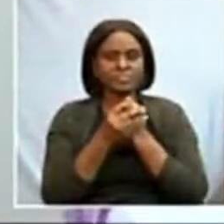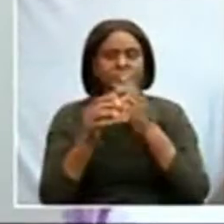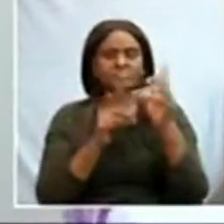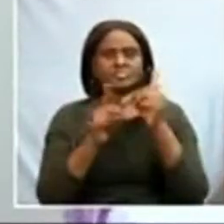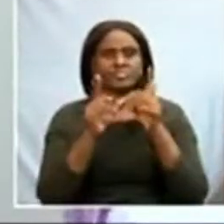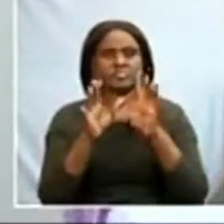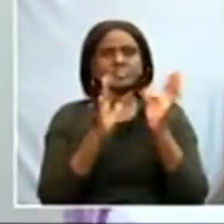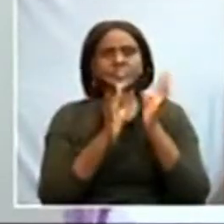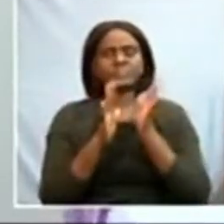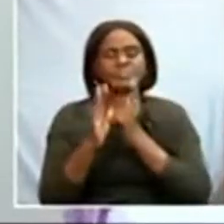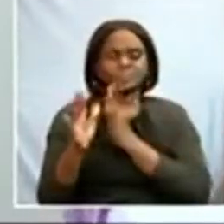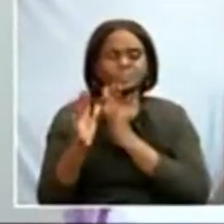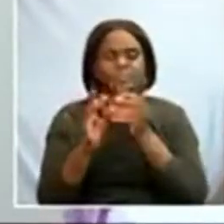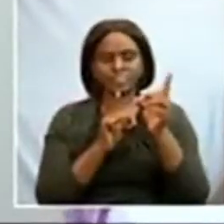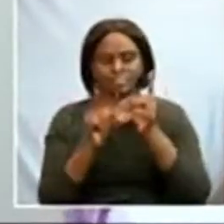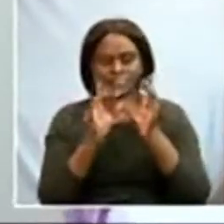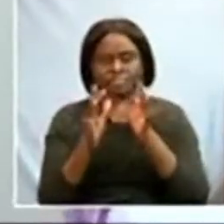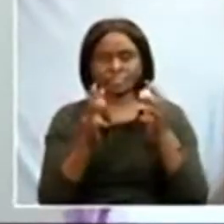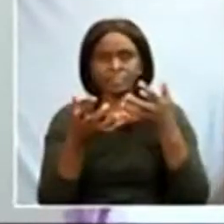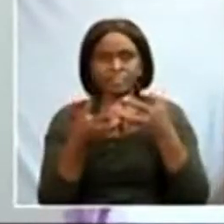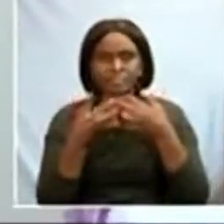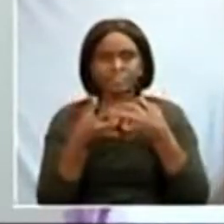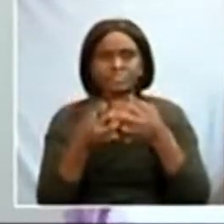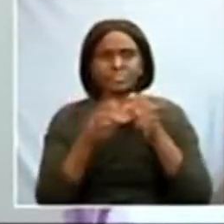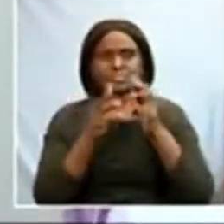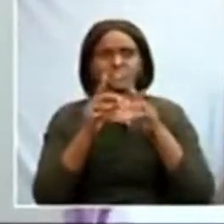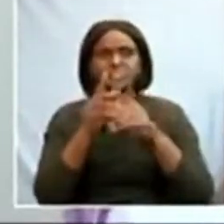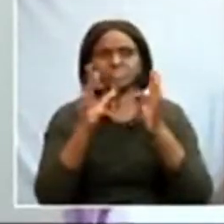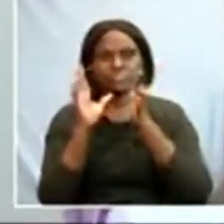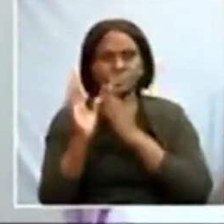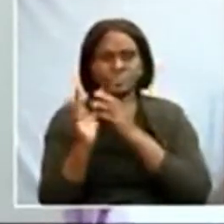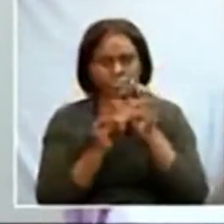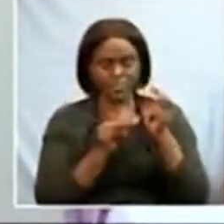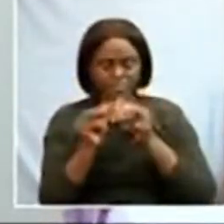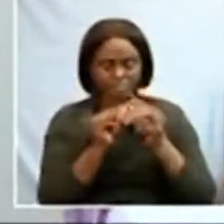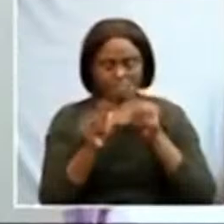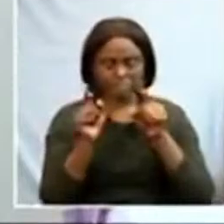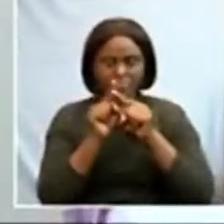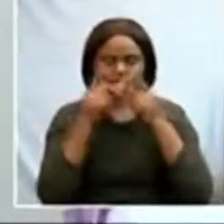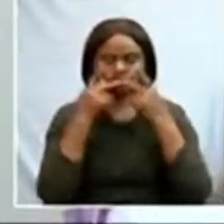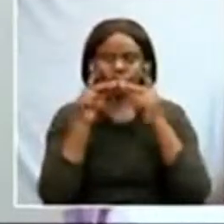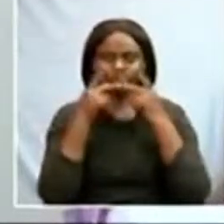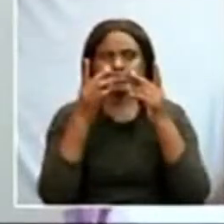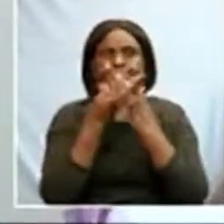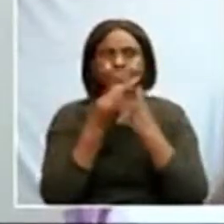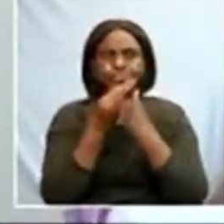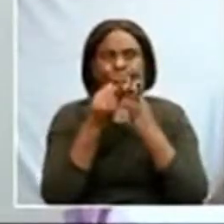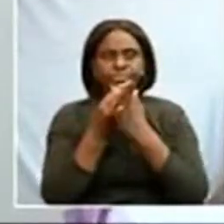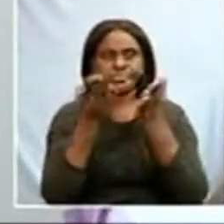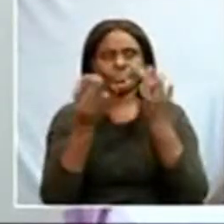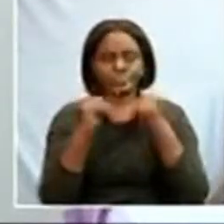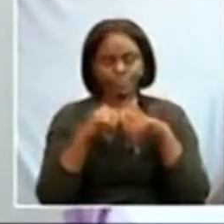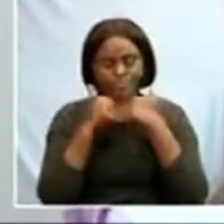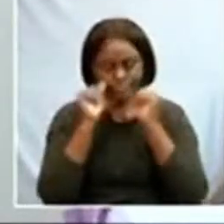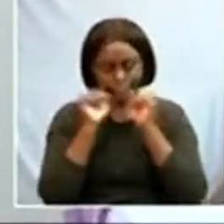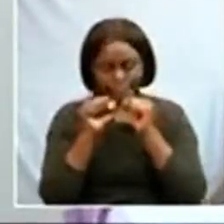director planning, director engineering. Is this the way we're supposed to manage the public funds? Where we